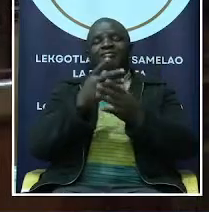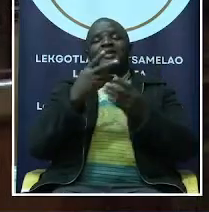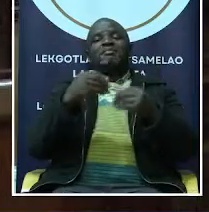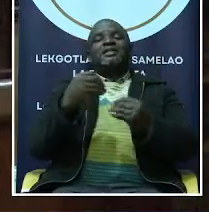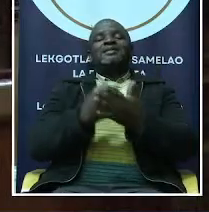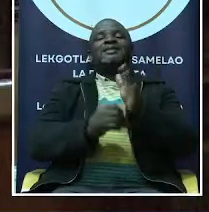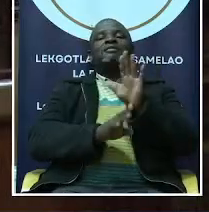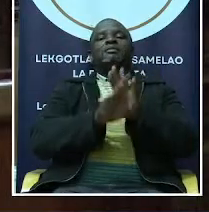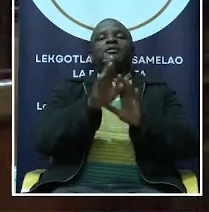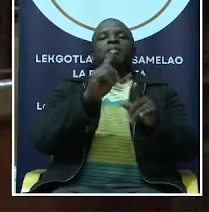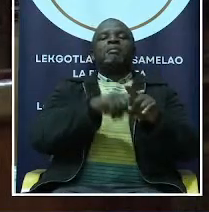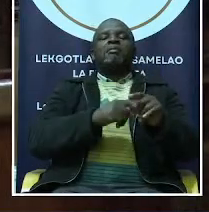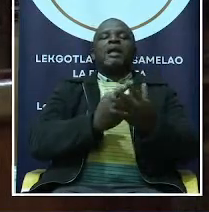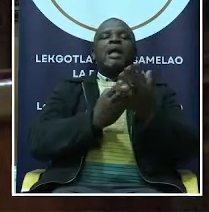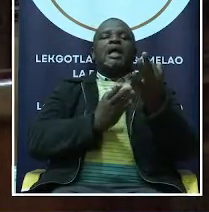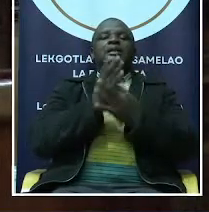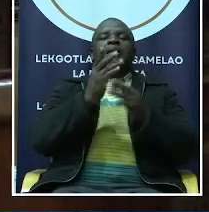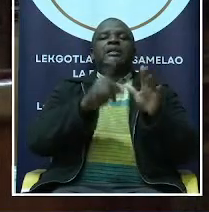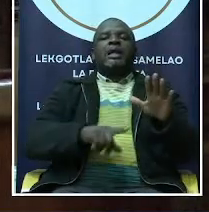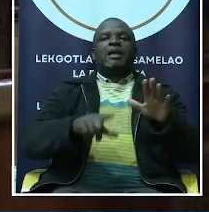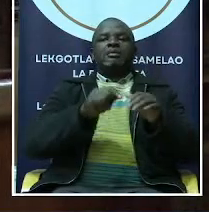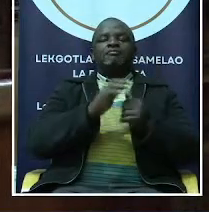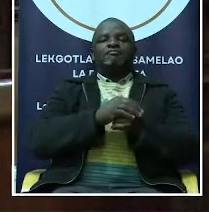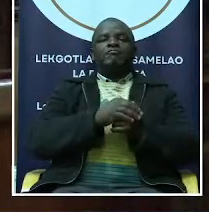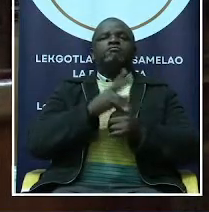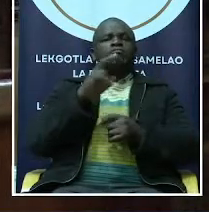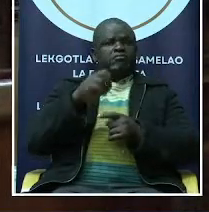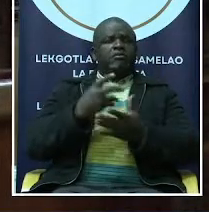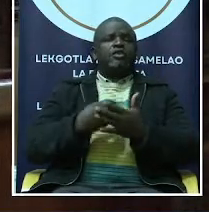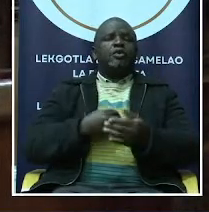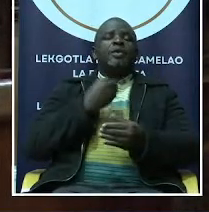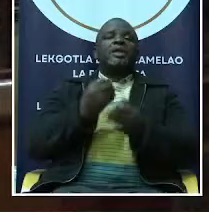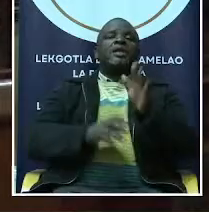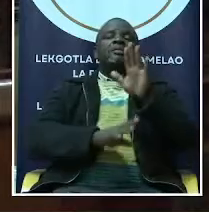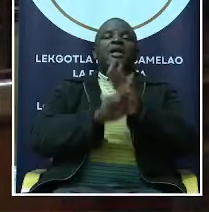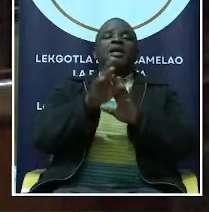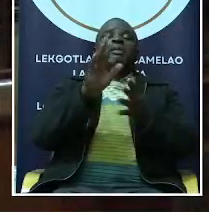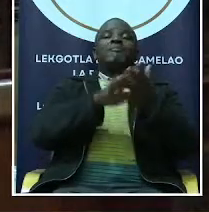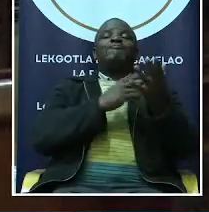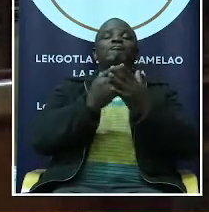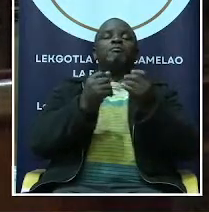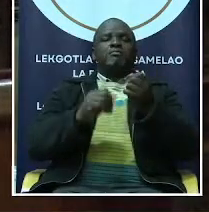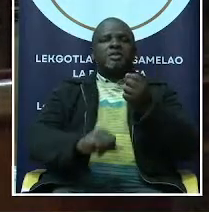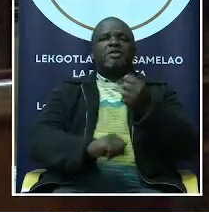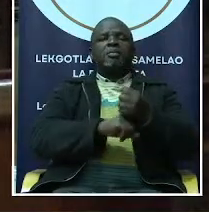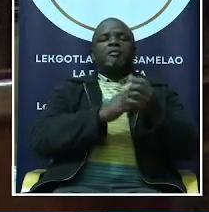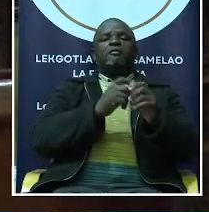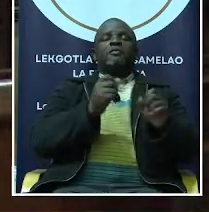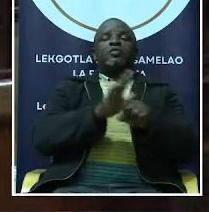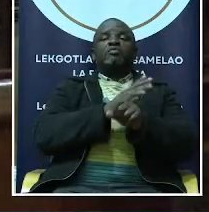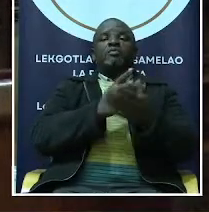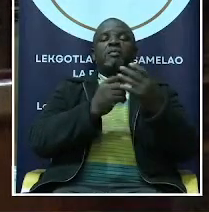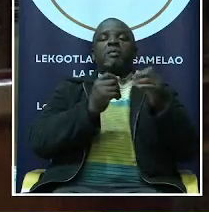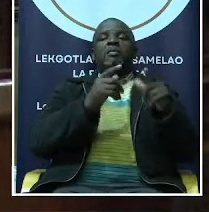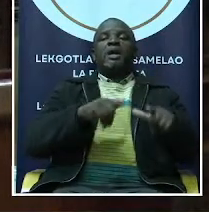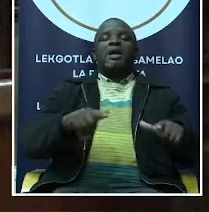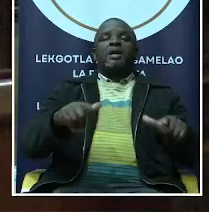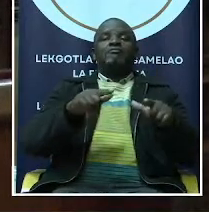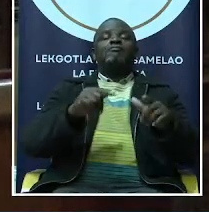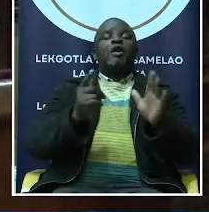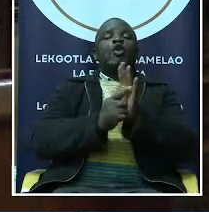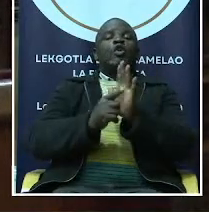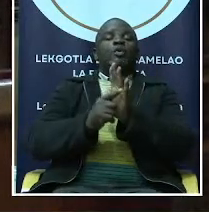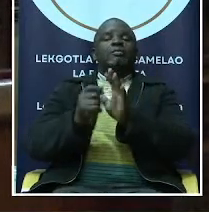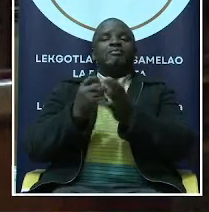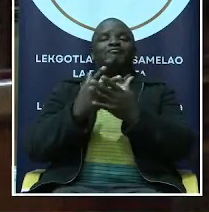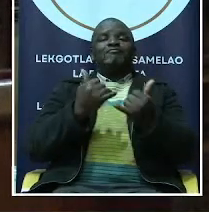land access. We need a youth development framework backed up by laws, not feel-good speeches during the month of